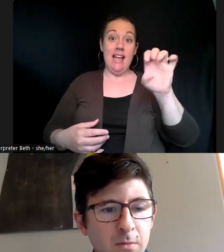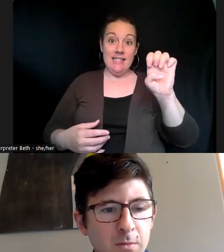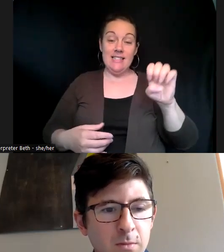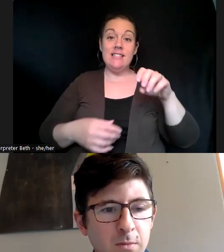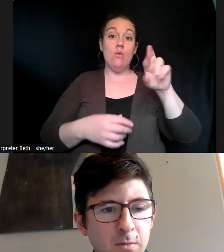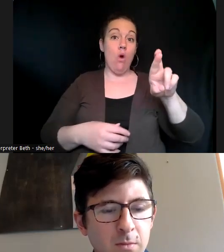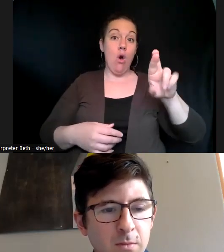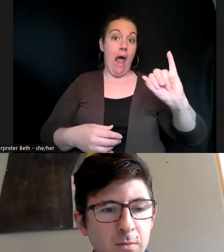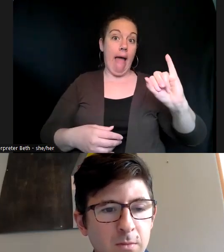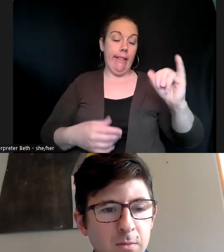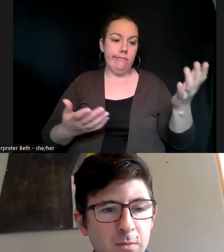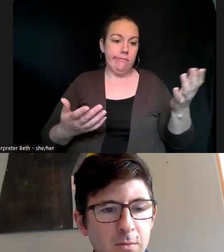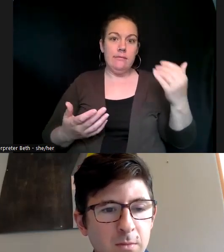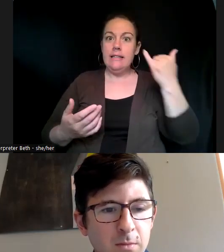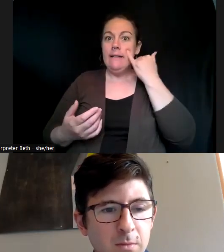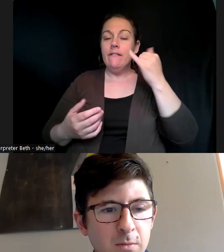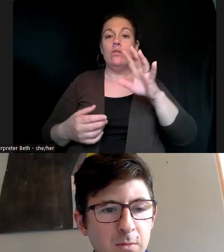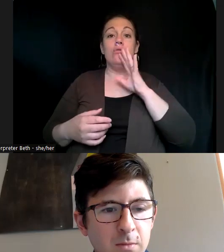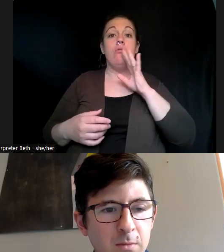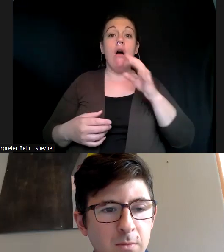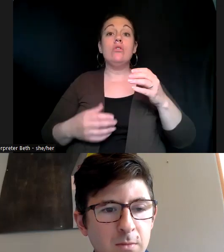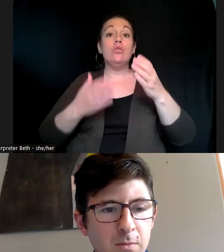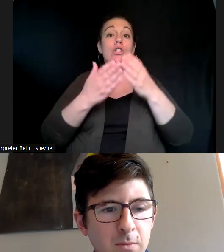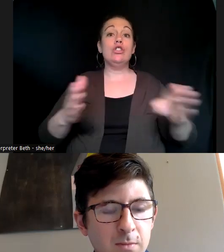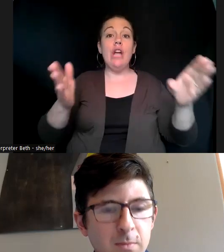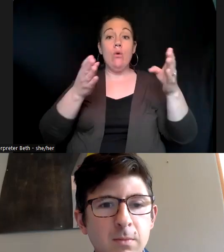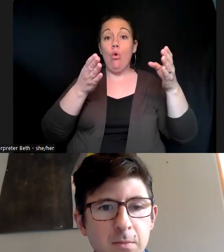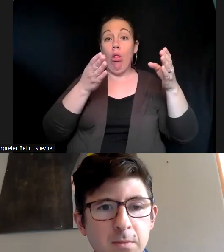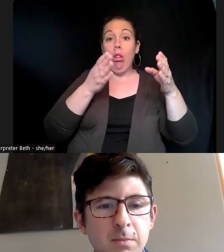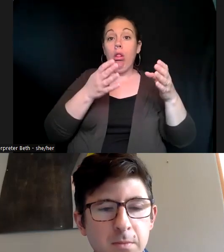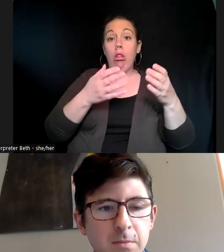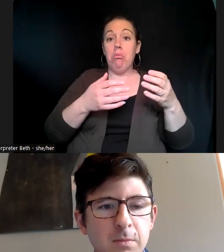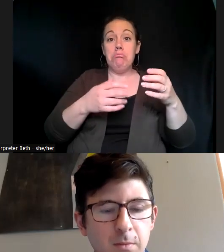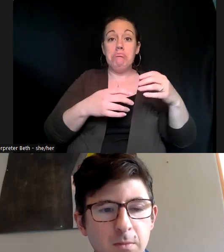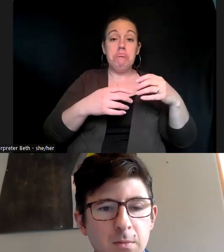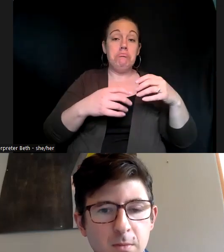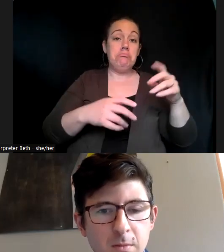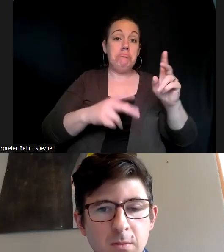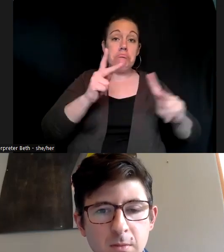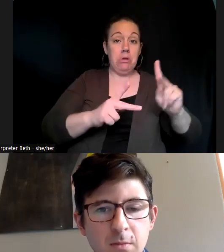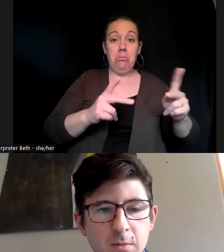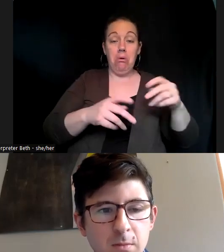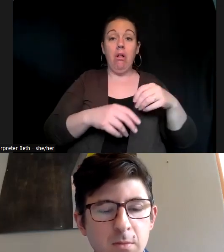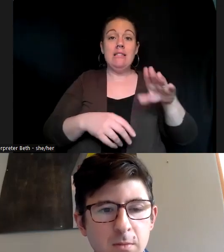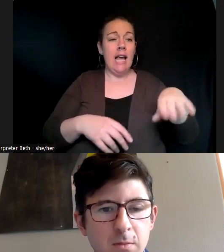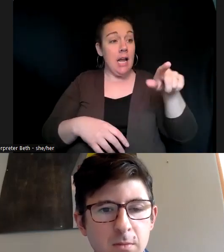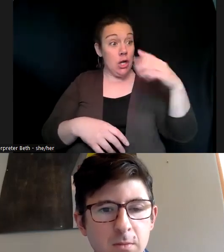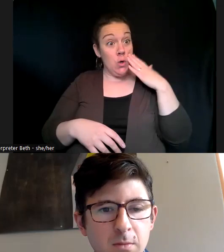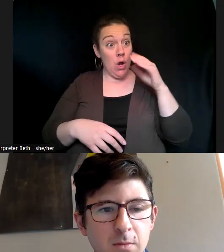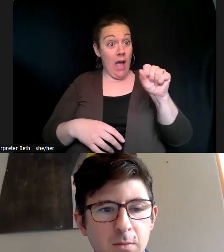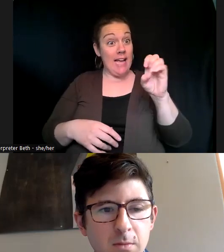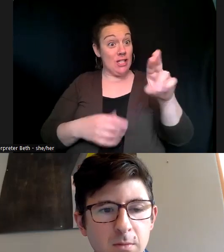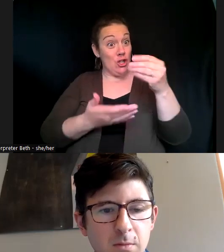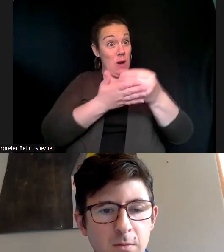general public, there is a higher chance that they'll say, I don't know what those dollars are. So I think there is a critical need for us to be able